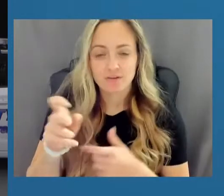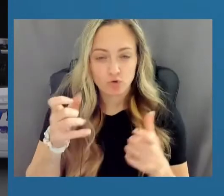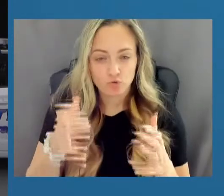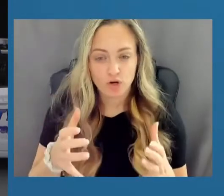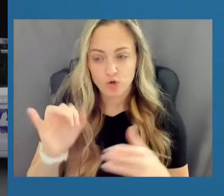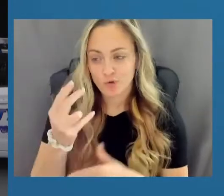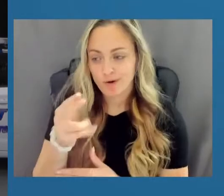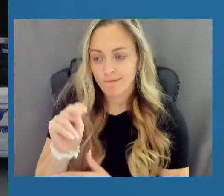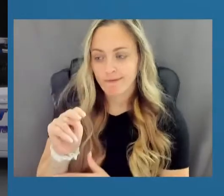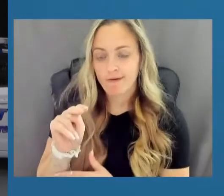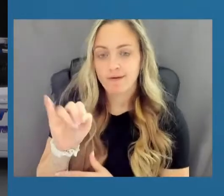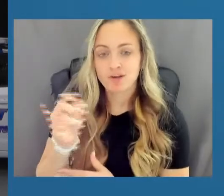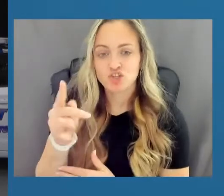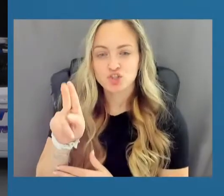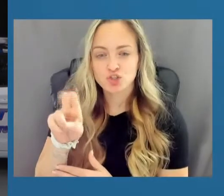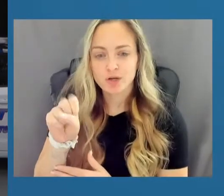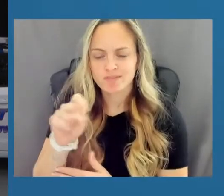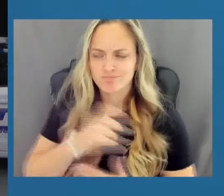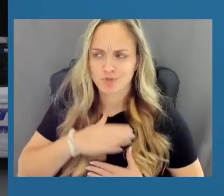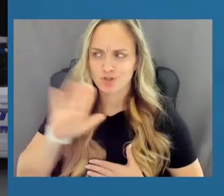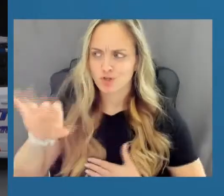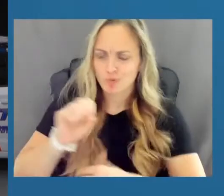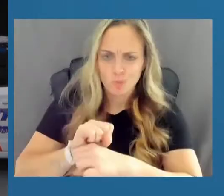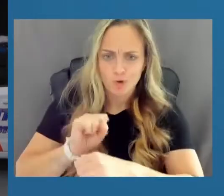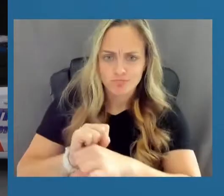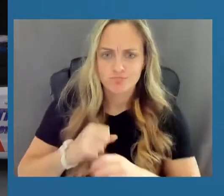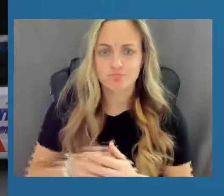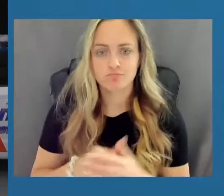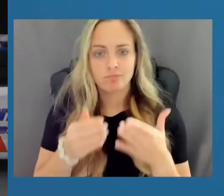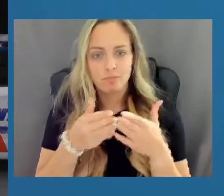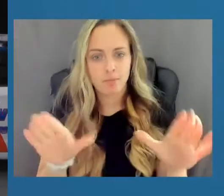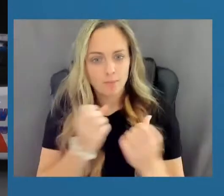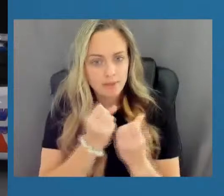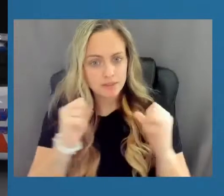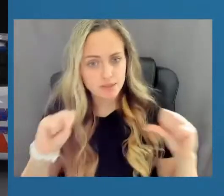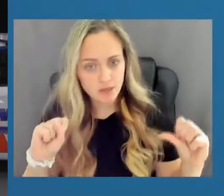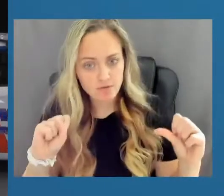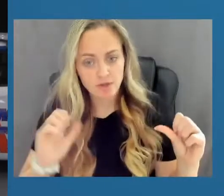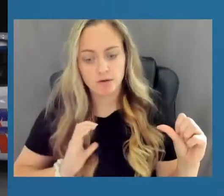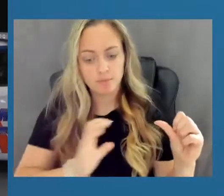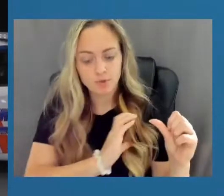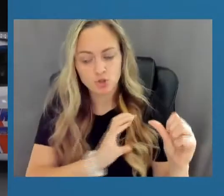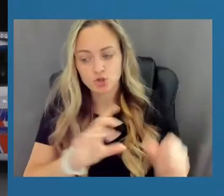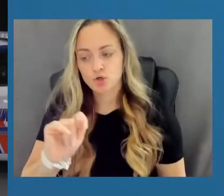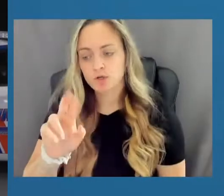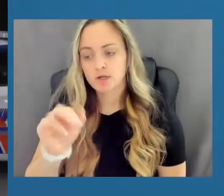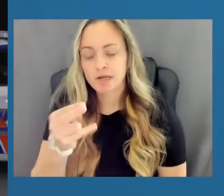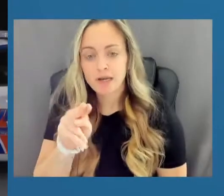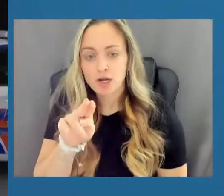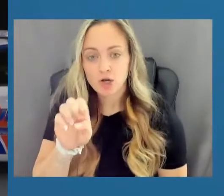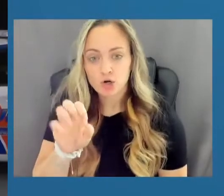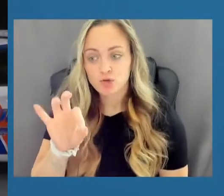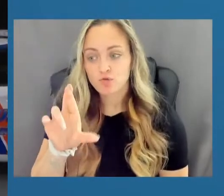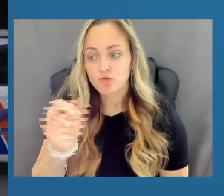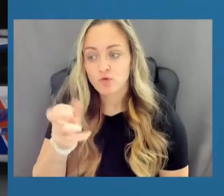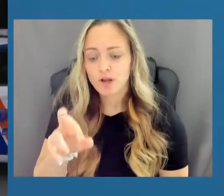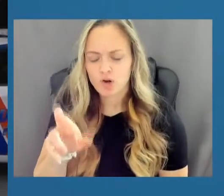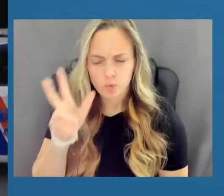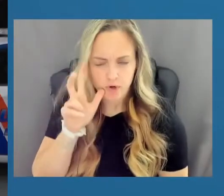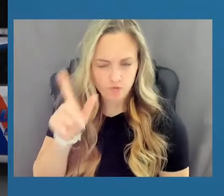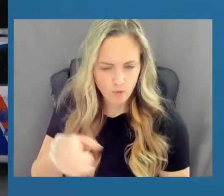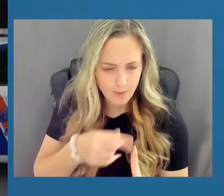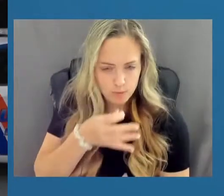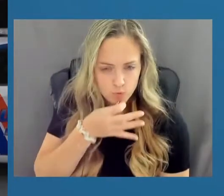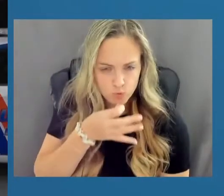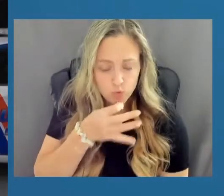partner in government, appreciate all he does. Our public safety commissioner, Terrence Frainer, you'll be hearing from him momentarily. Also very